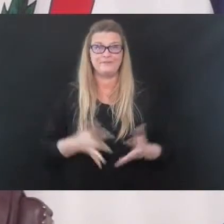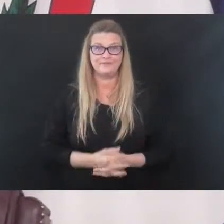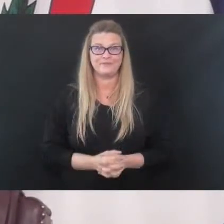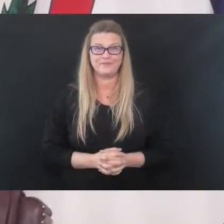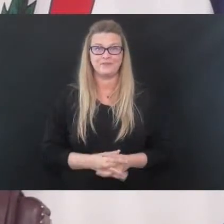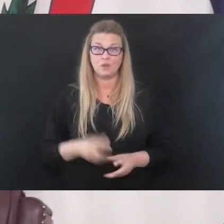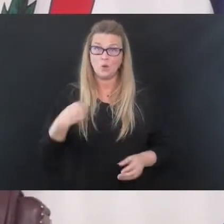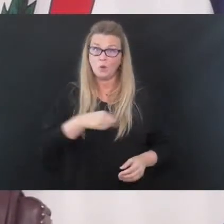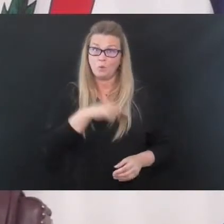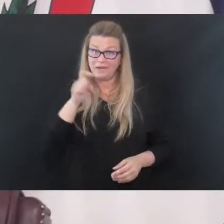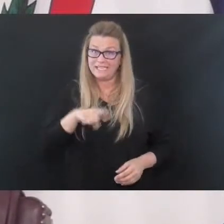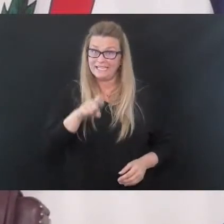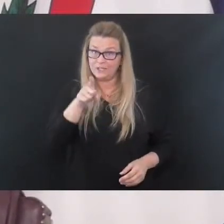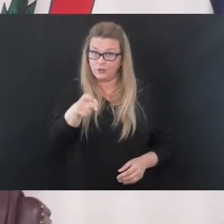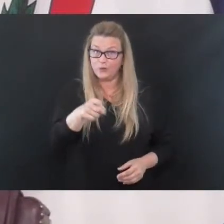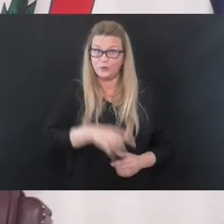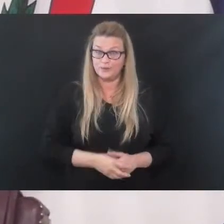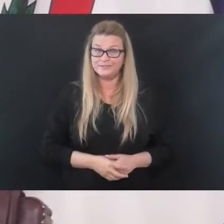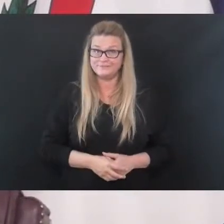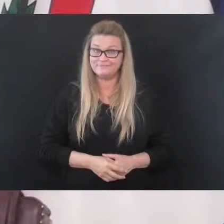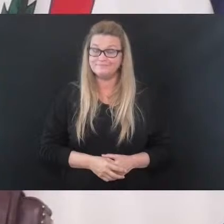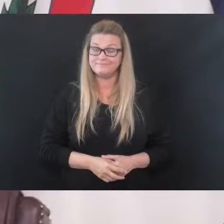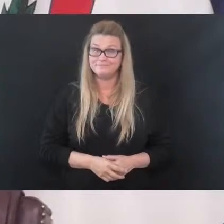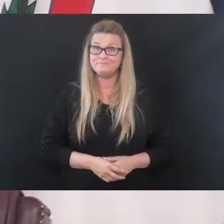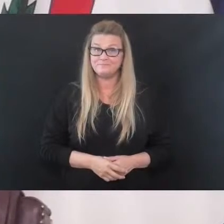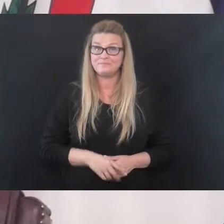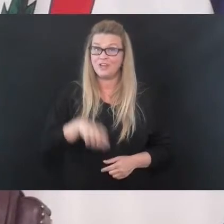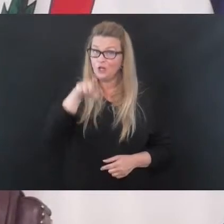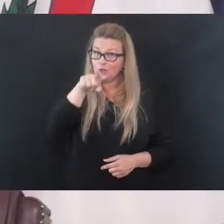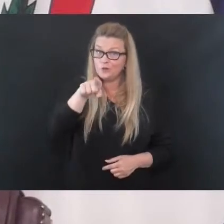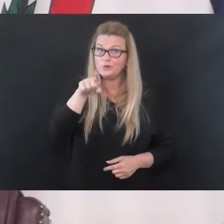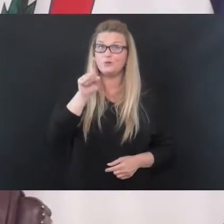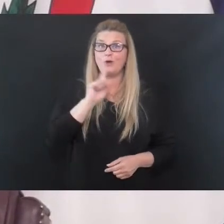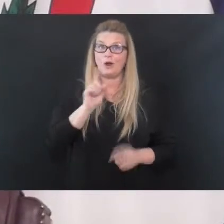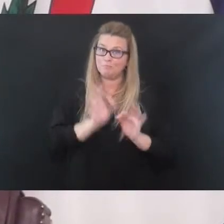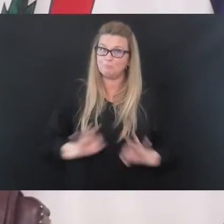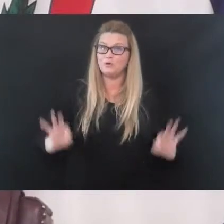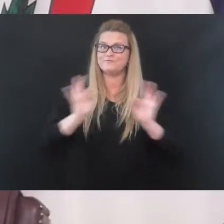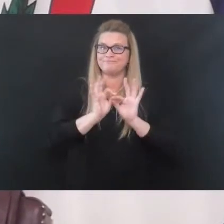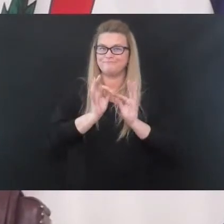Kelsey, we need you. We really do. We need you more than you'll ever know.